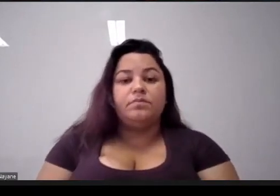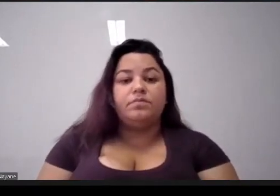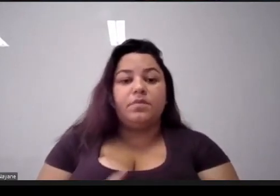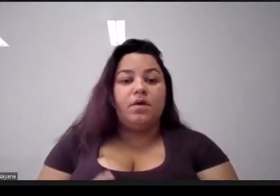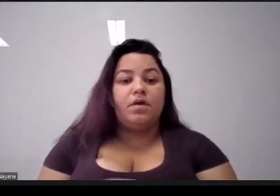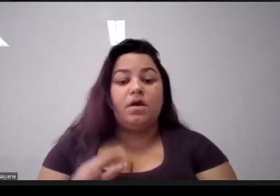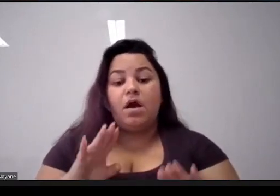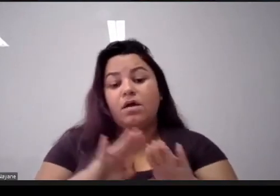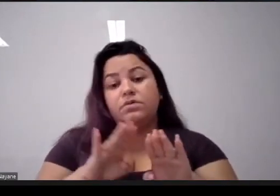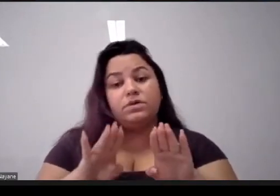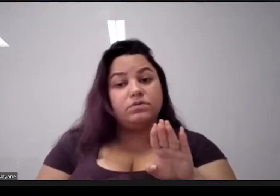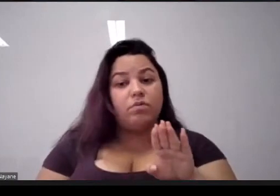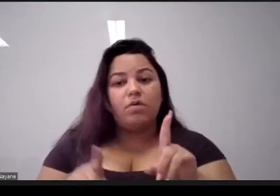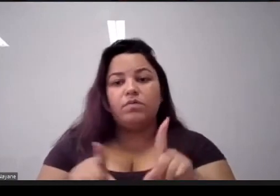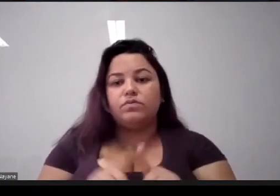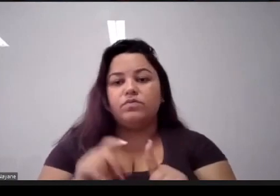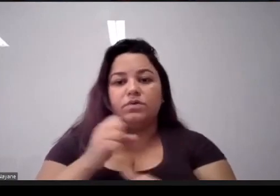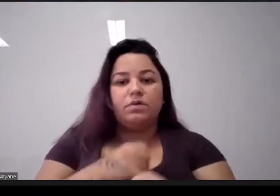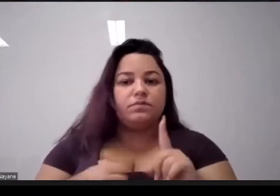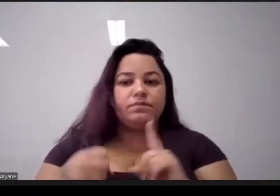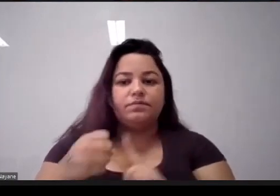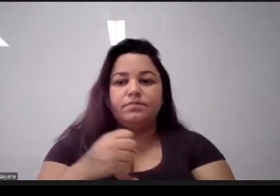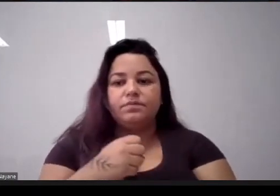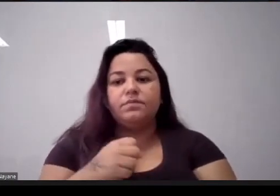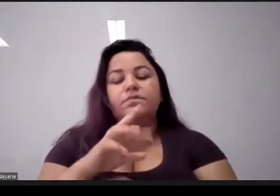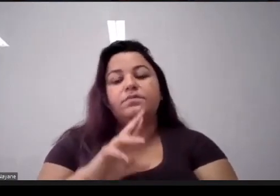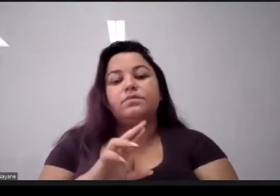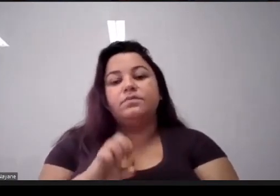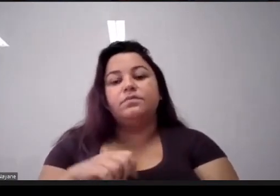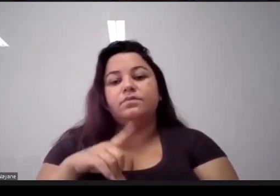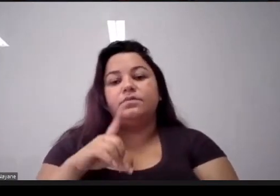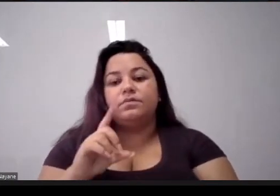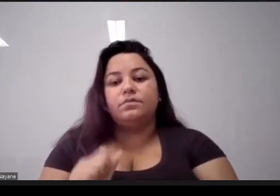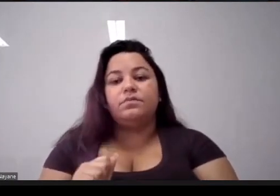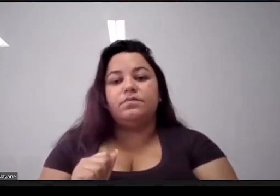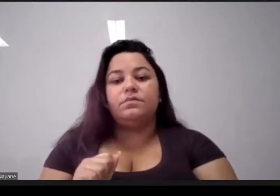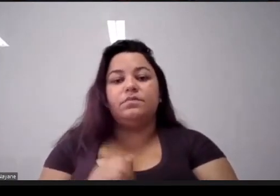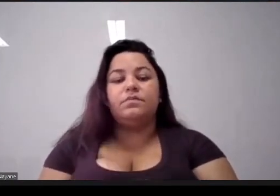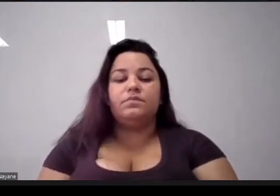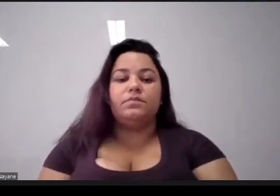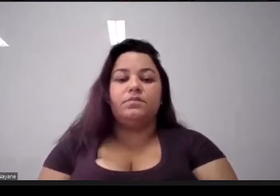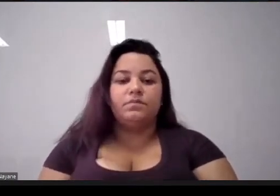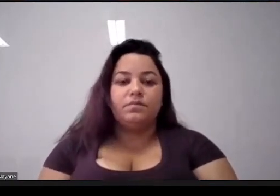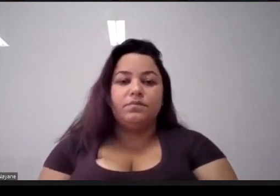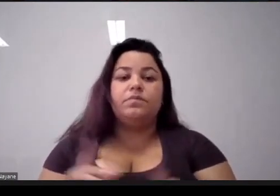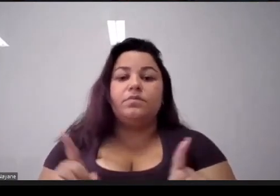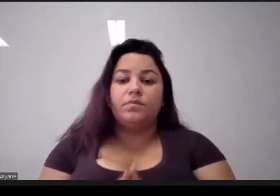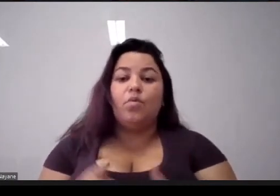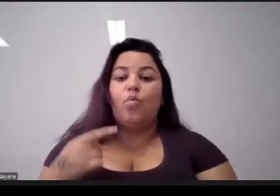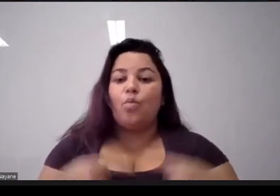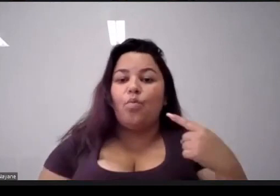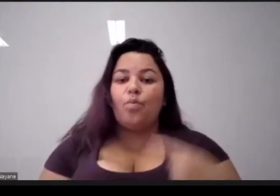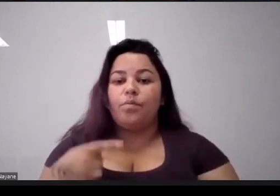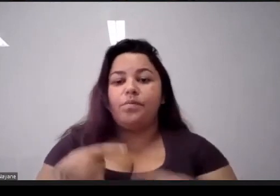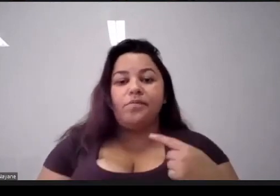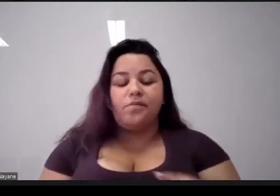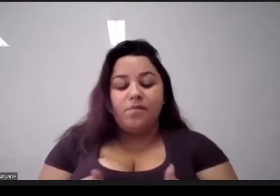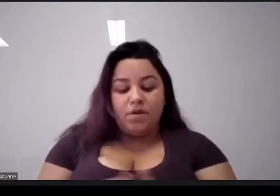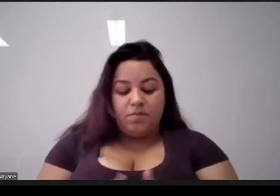start discussing this, then the social inequalities, income